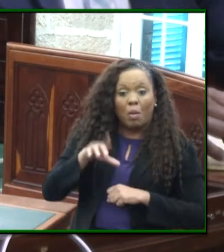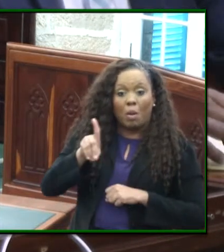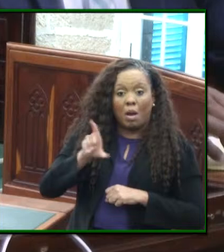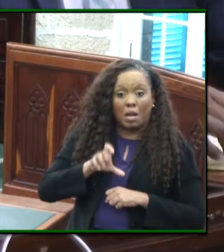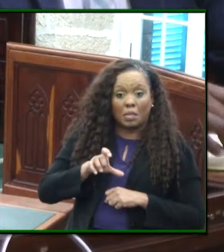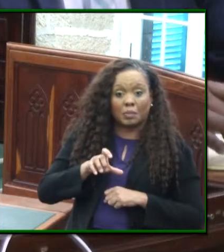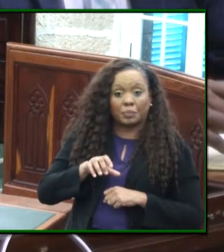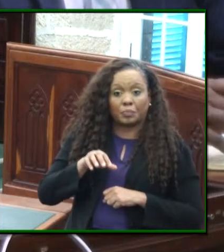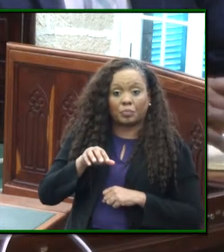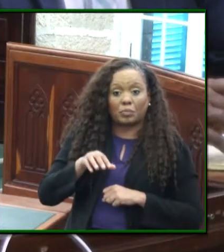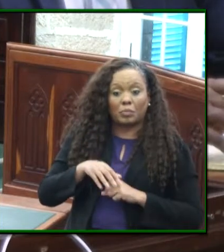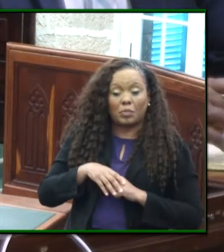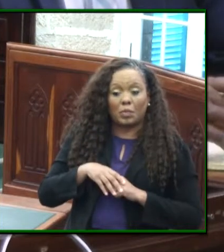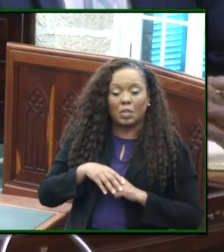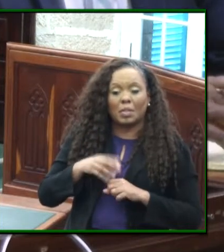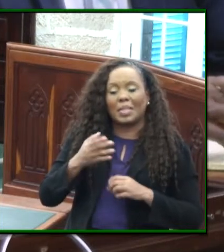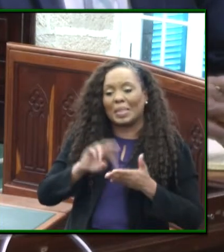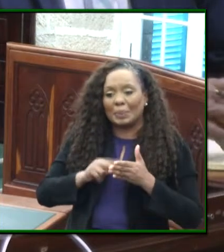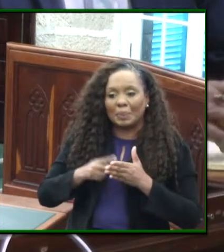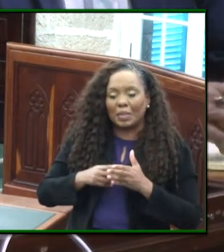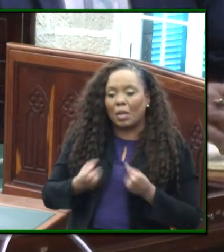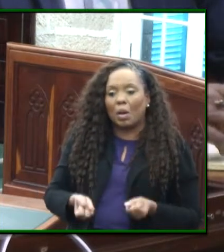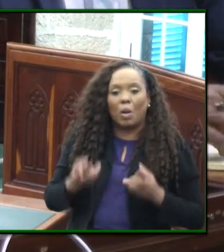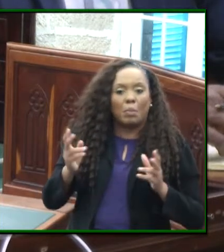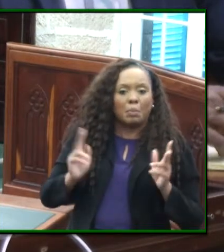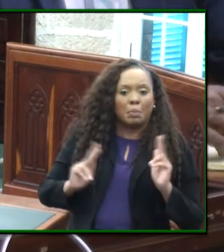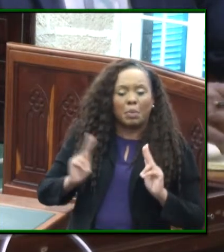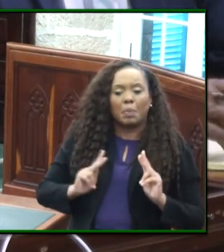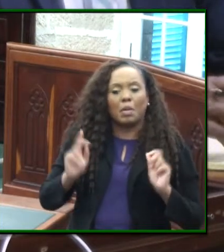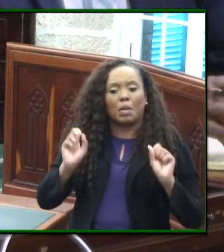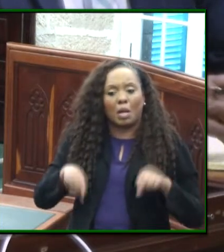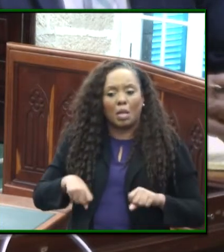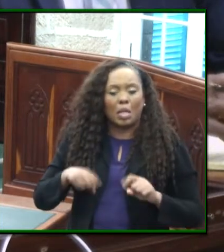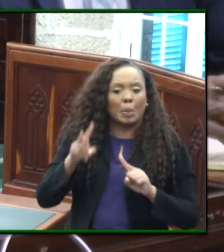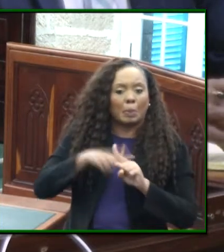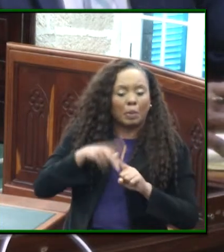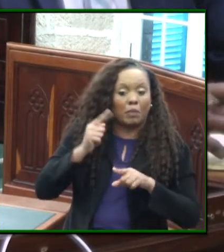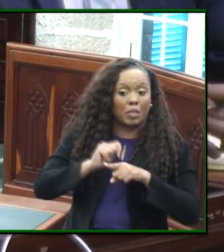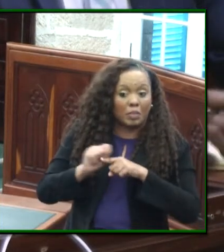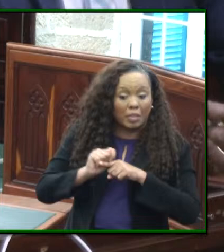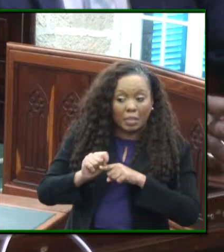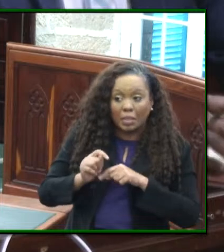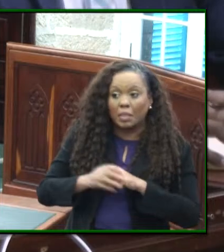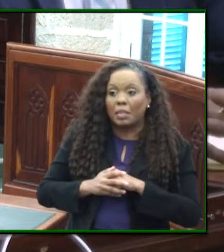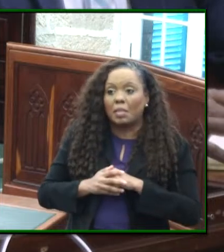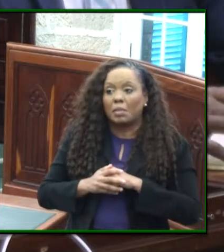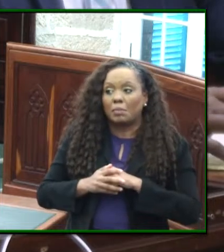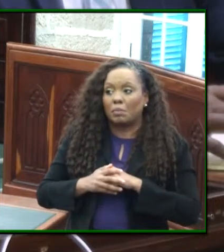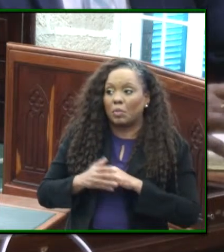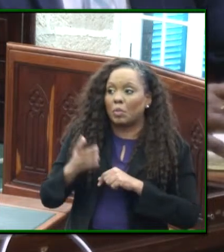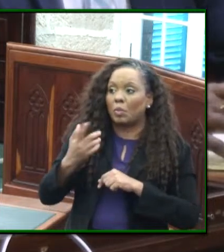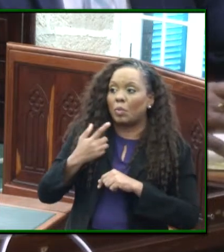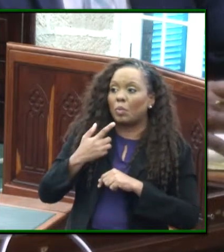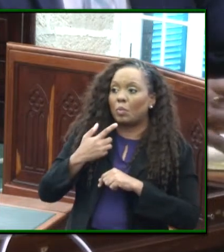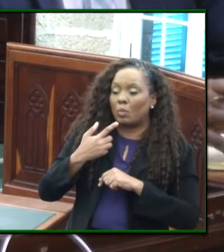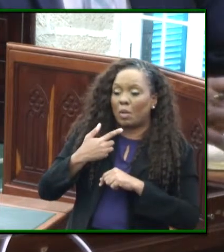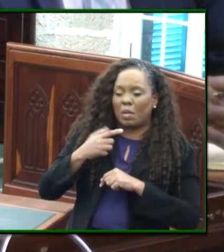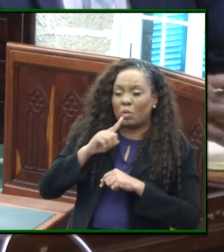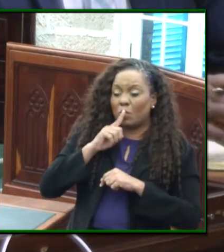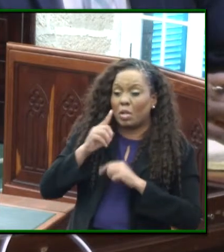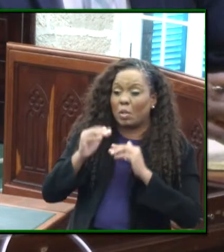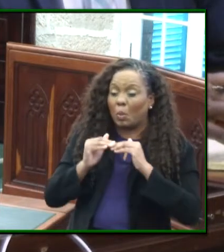seats. By seats, I mean spaces available for the training. We exceeded